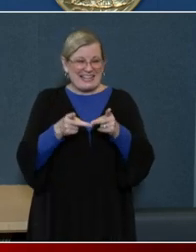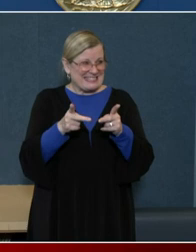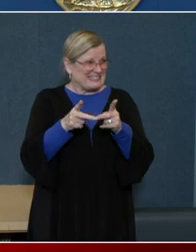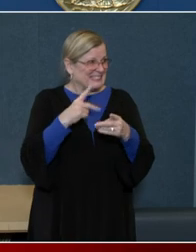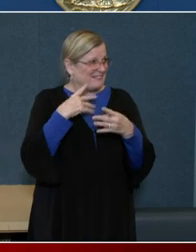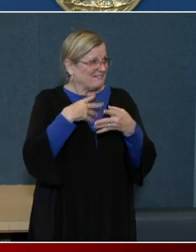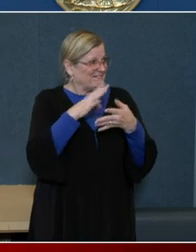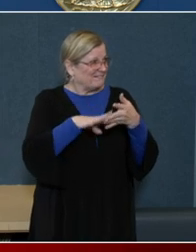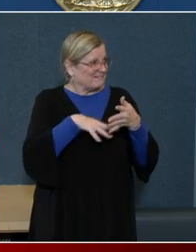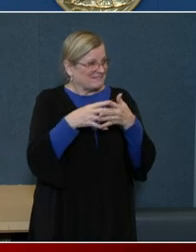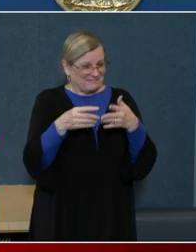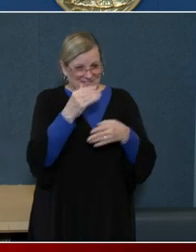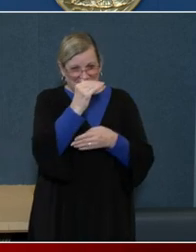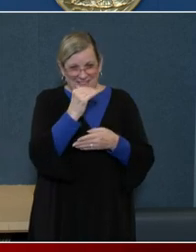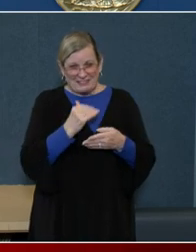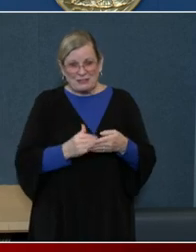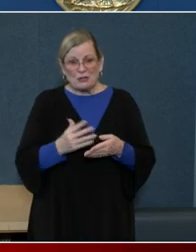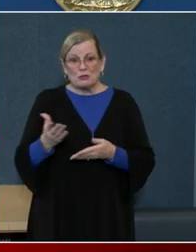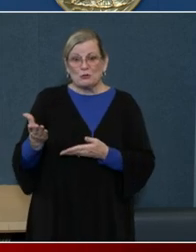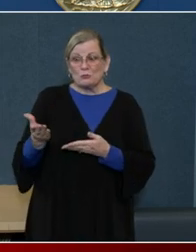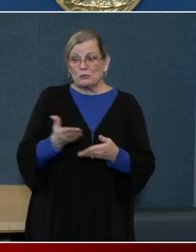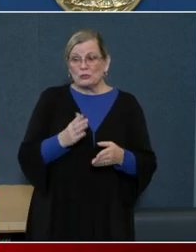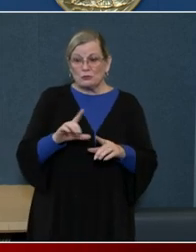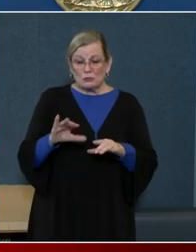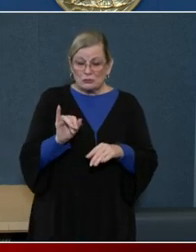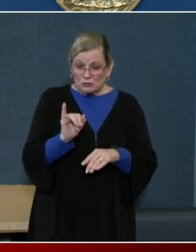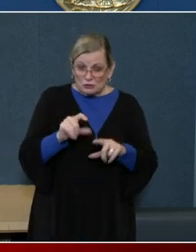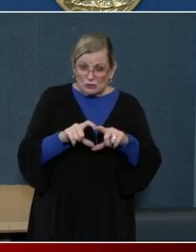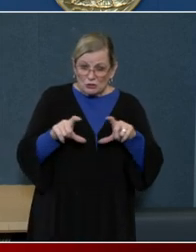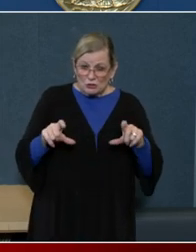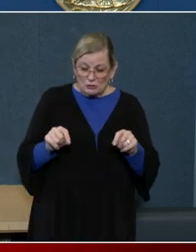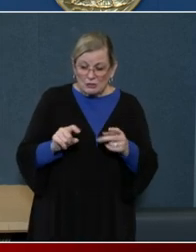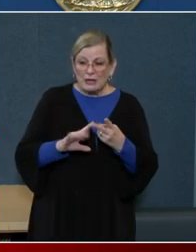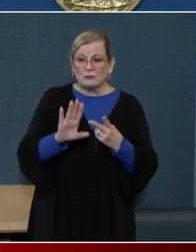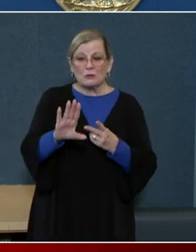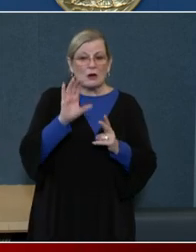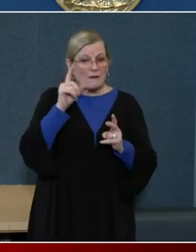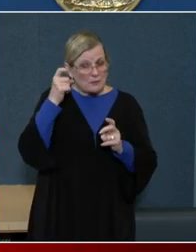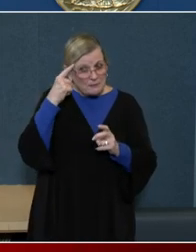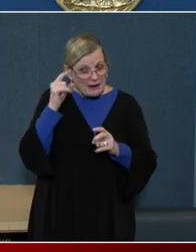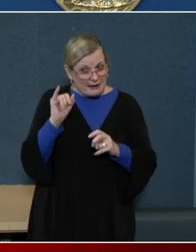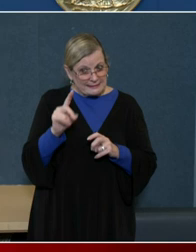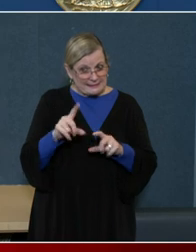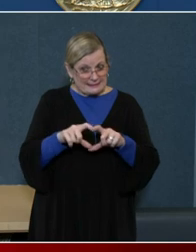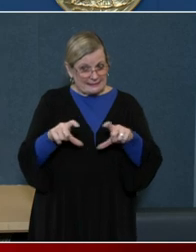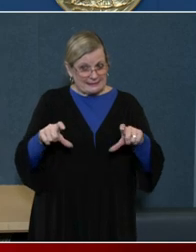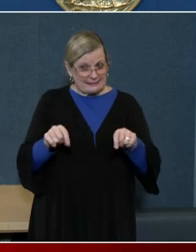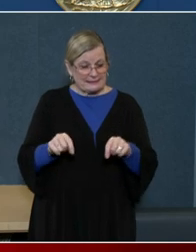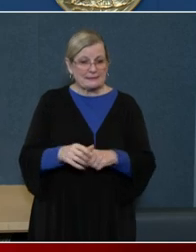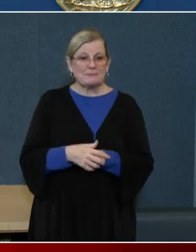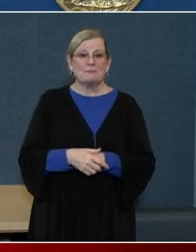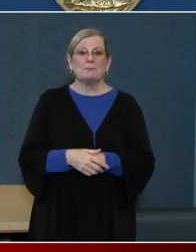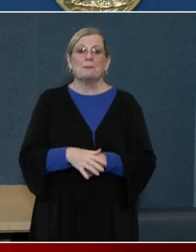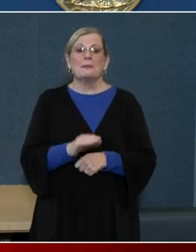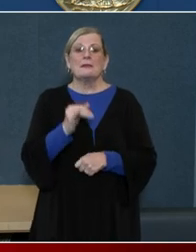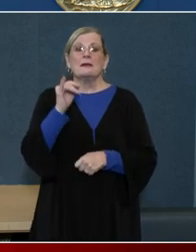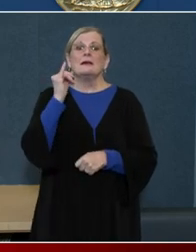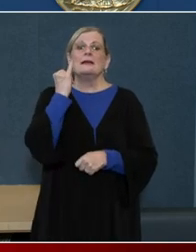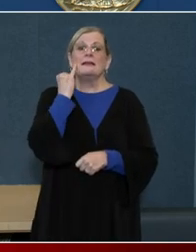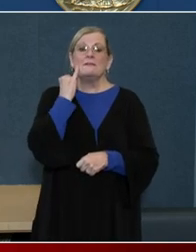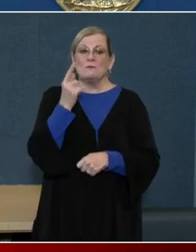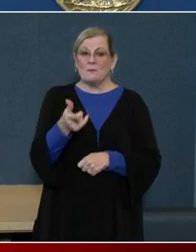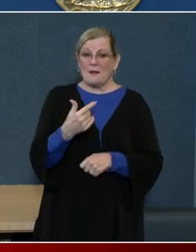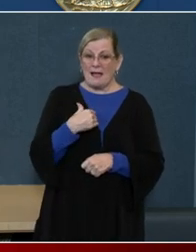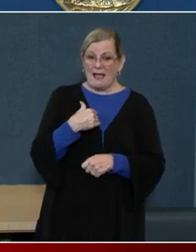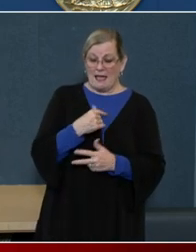your insurance card and ID for testing at these sites. And there are also free sites available,